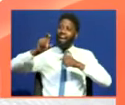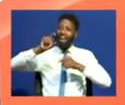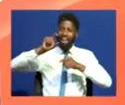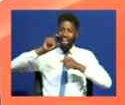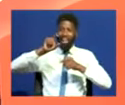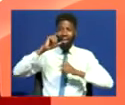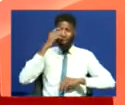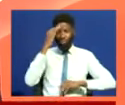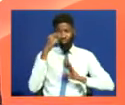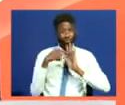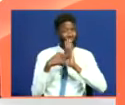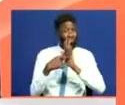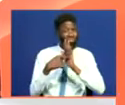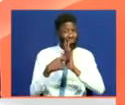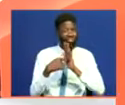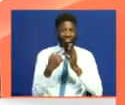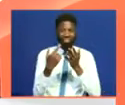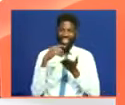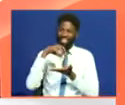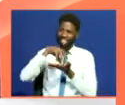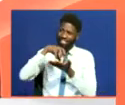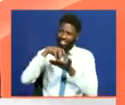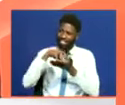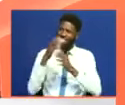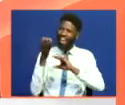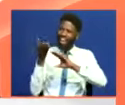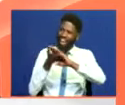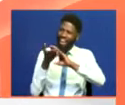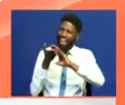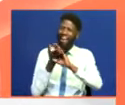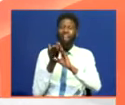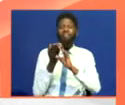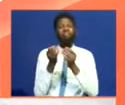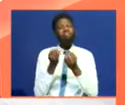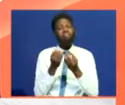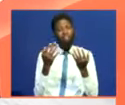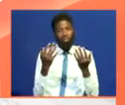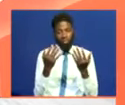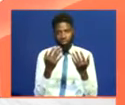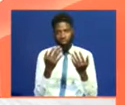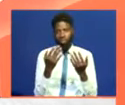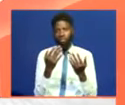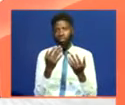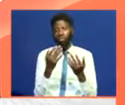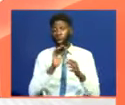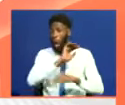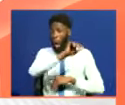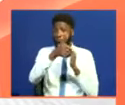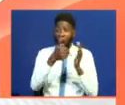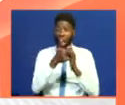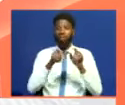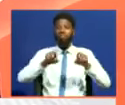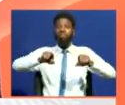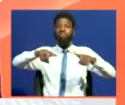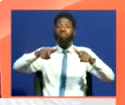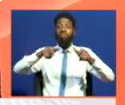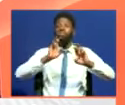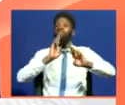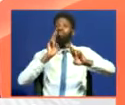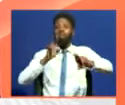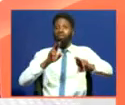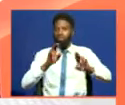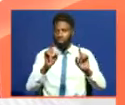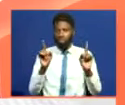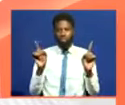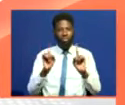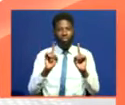platform. And not all these cases are usually reported even on the media. If you walk into the high courts and see